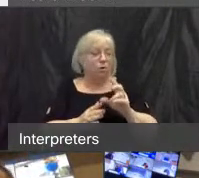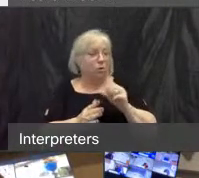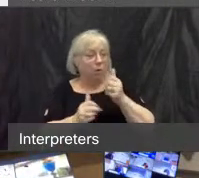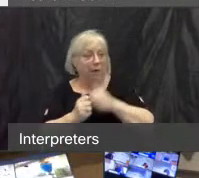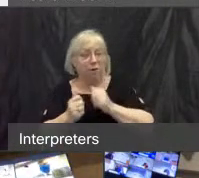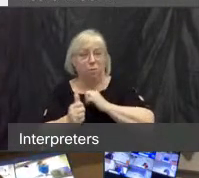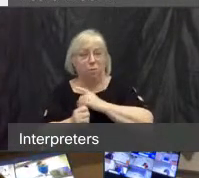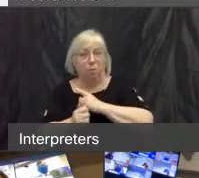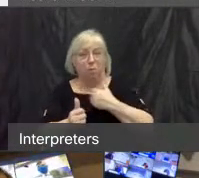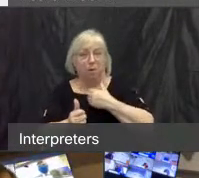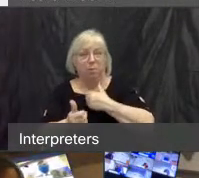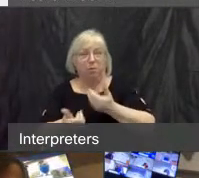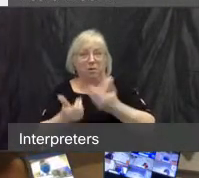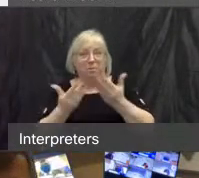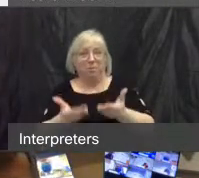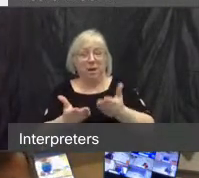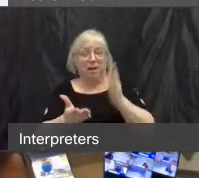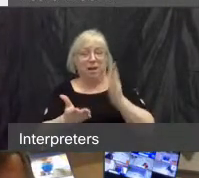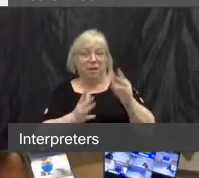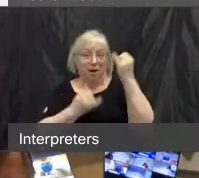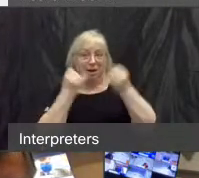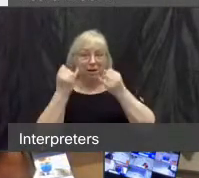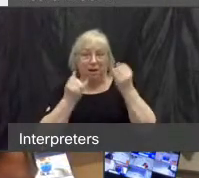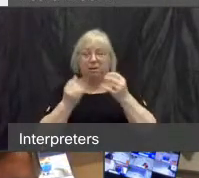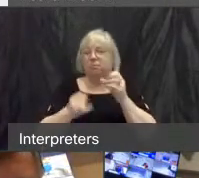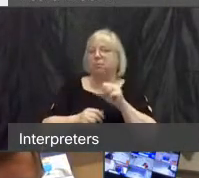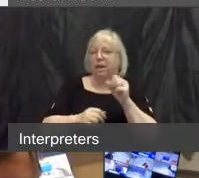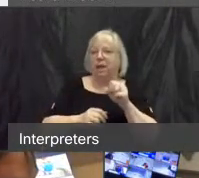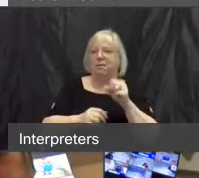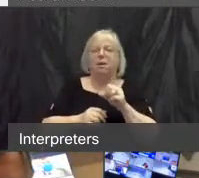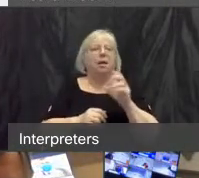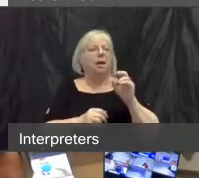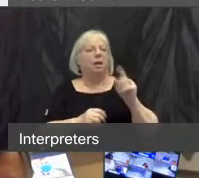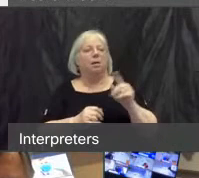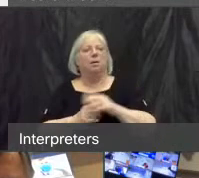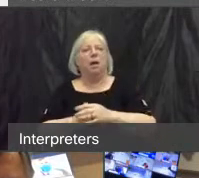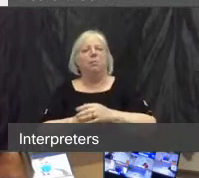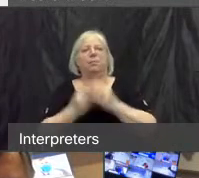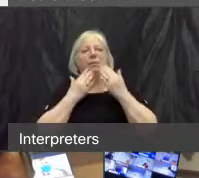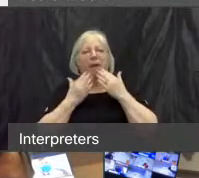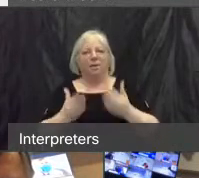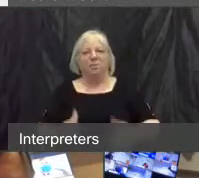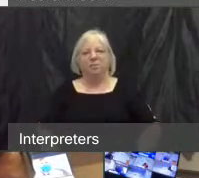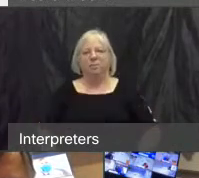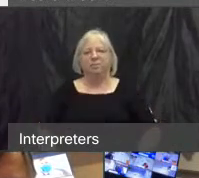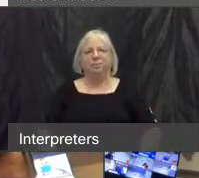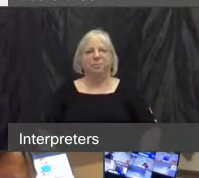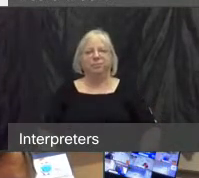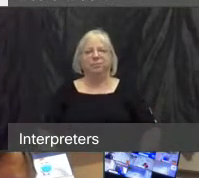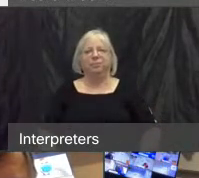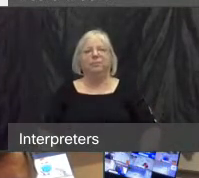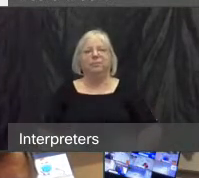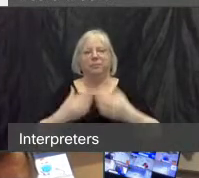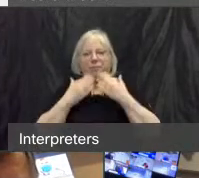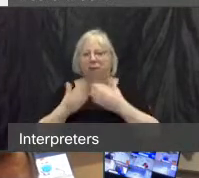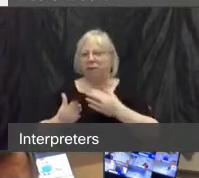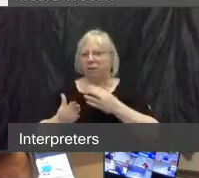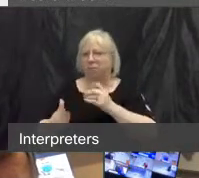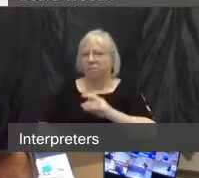So each board member submitted their ideas? Yes, they did. Okay. All right, thank you. Thanks,